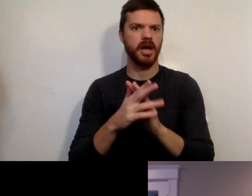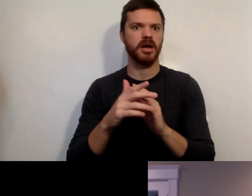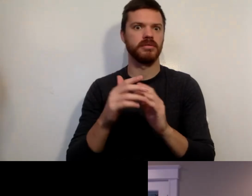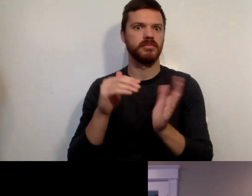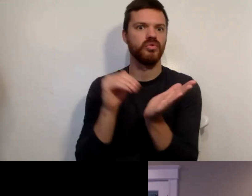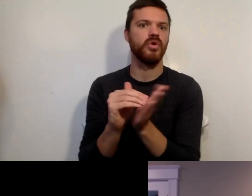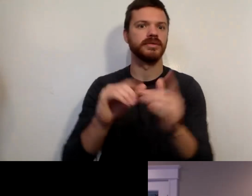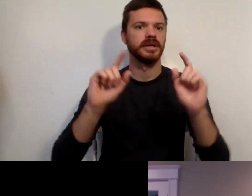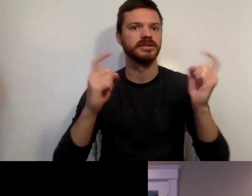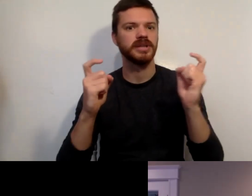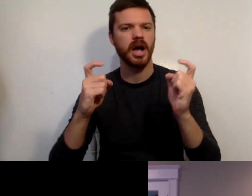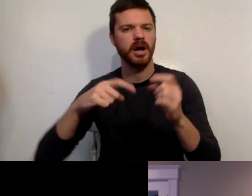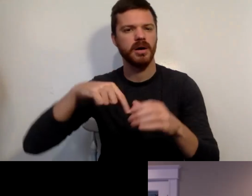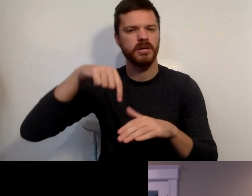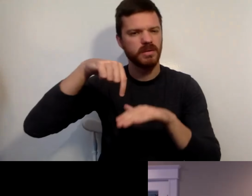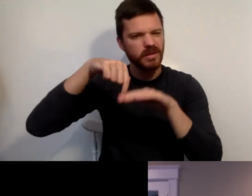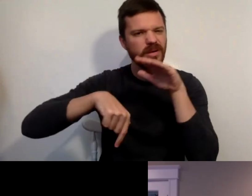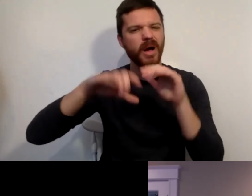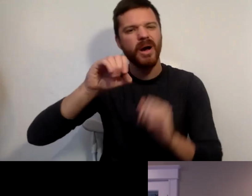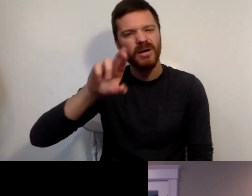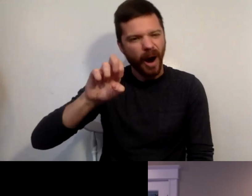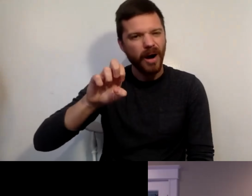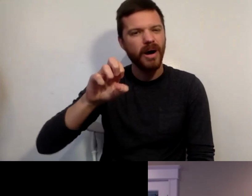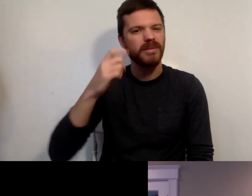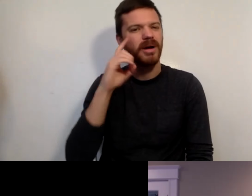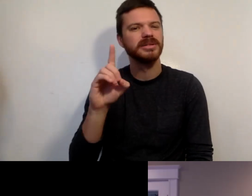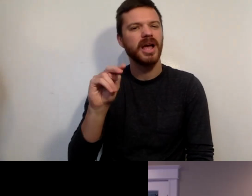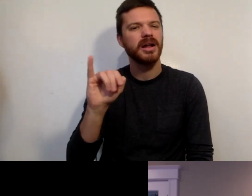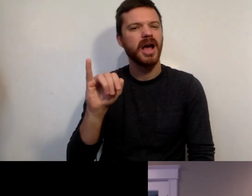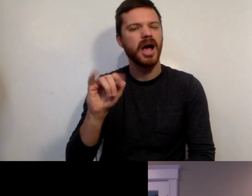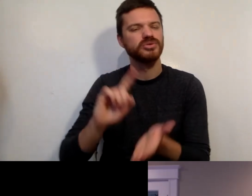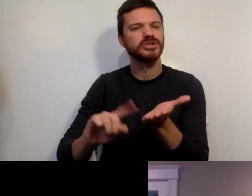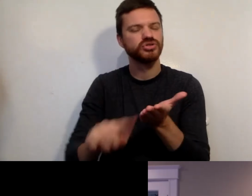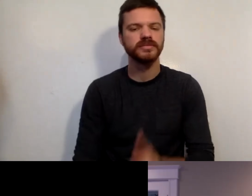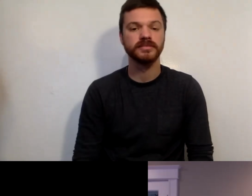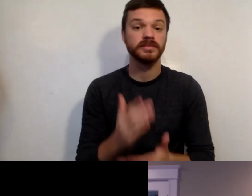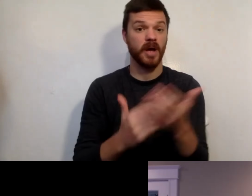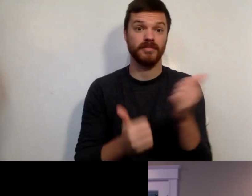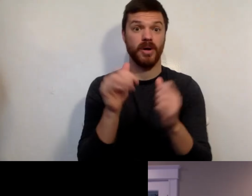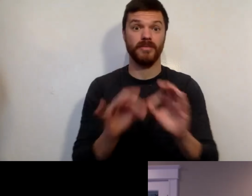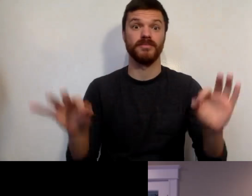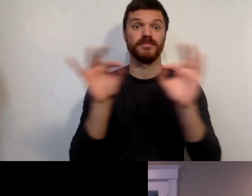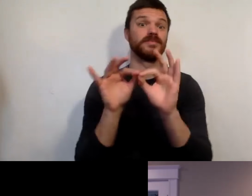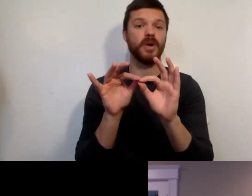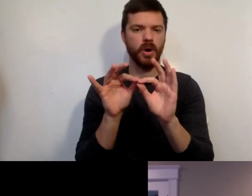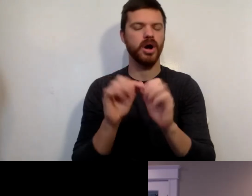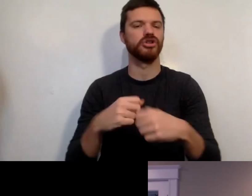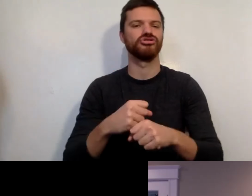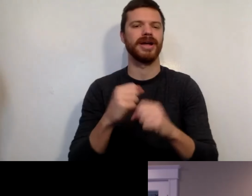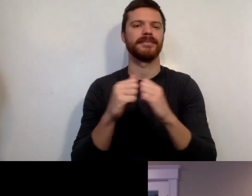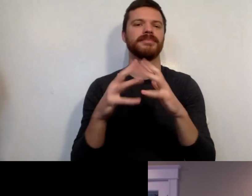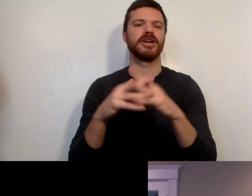to the field of D&I research. Some of his most important work is on creating implementation